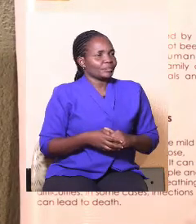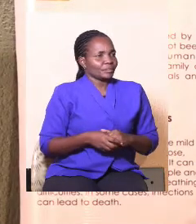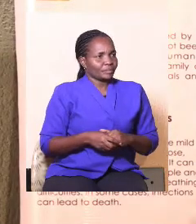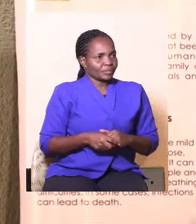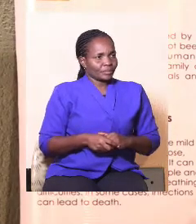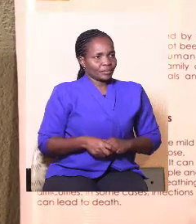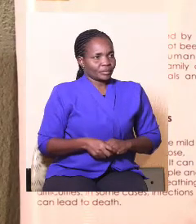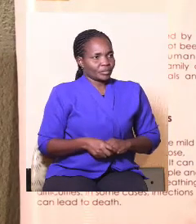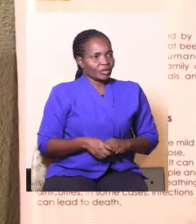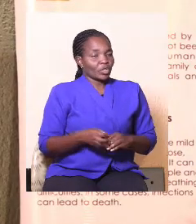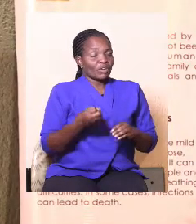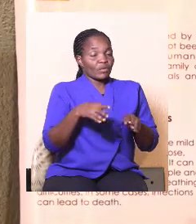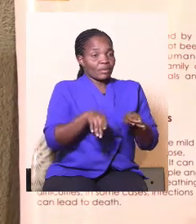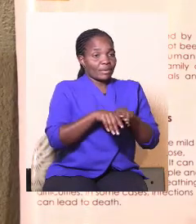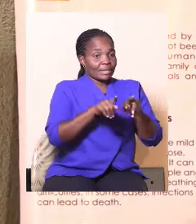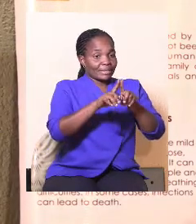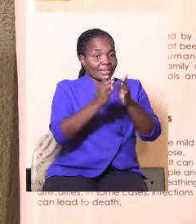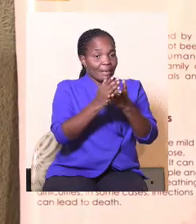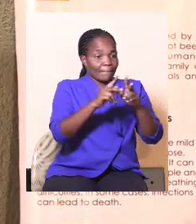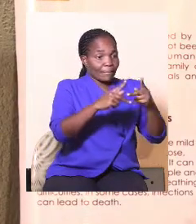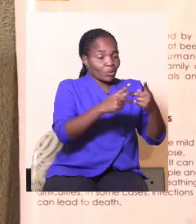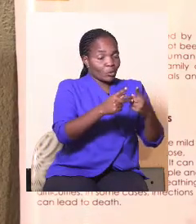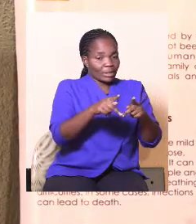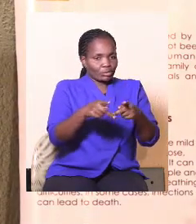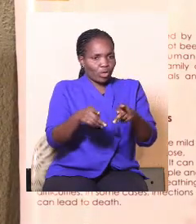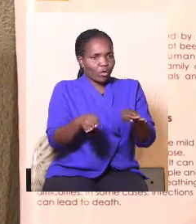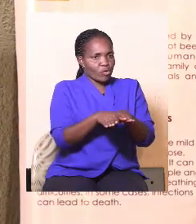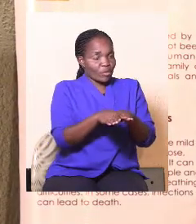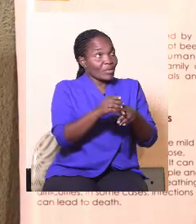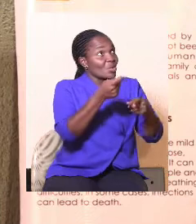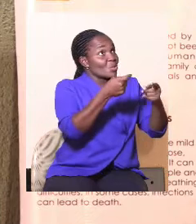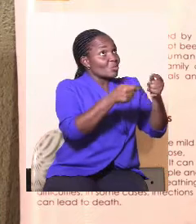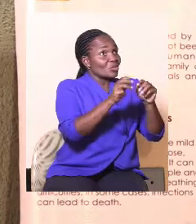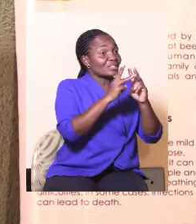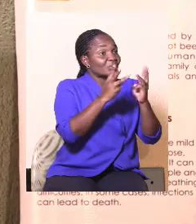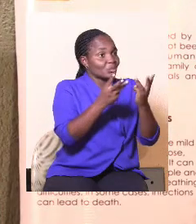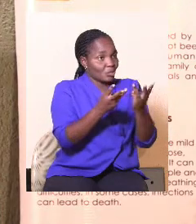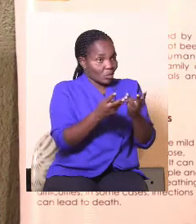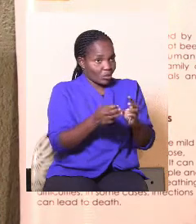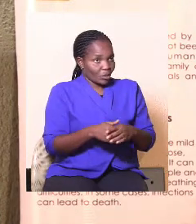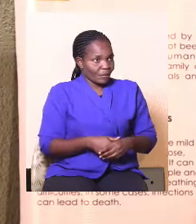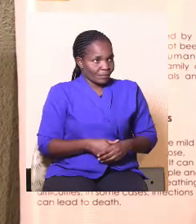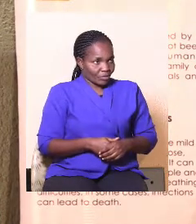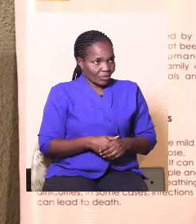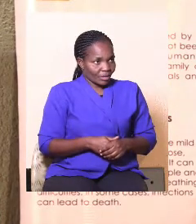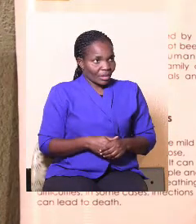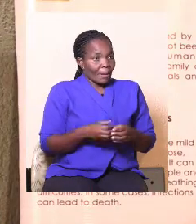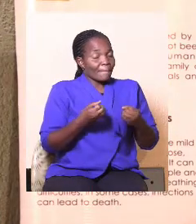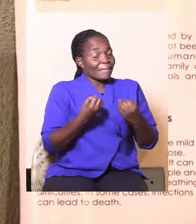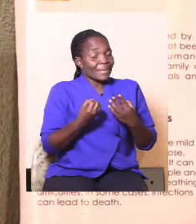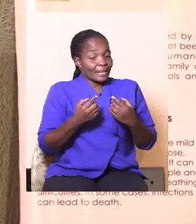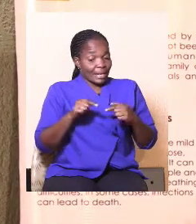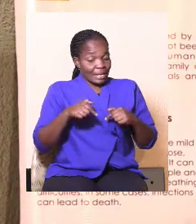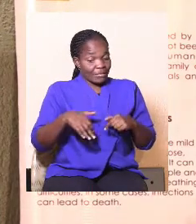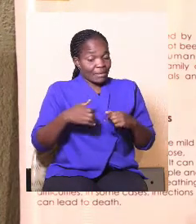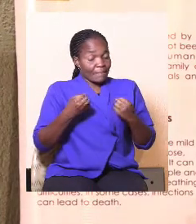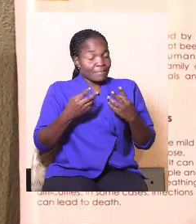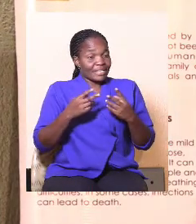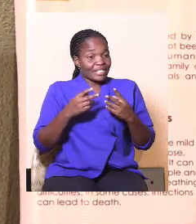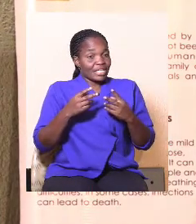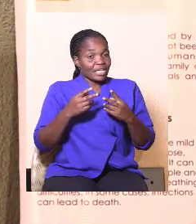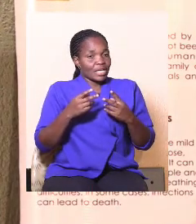or produce some products that we sell to the rest of the world, because most of the food that we eat comes from outside, the medicines that we use come from outside. We need